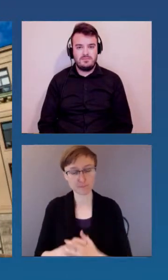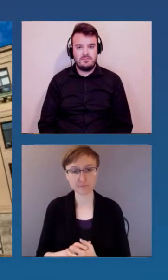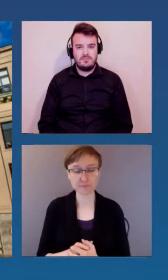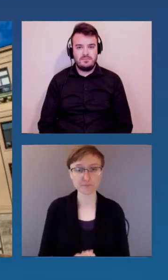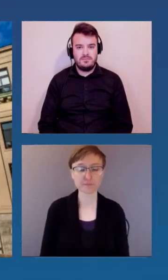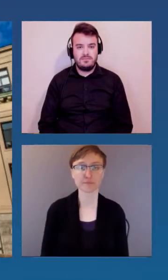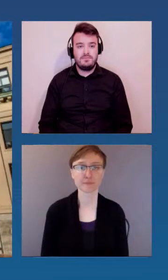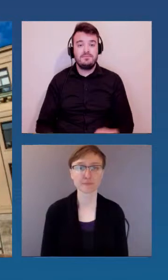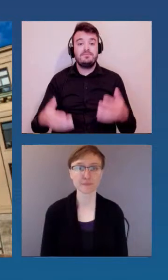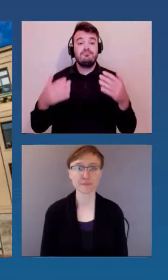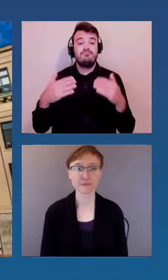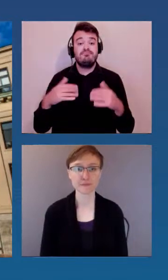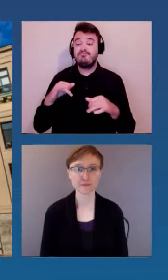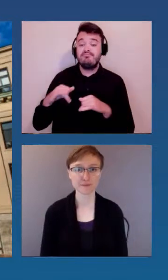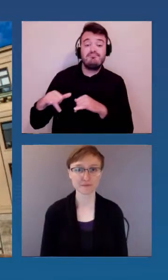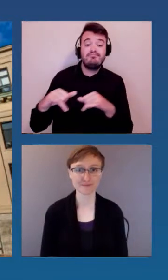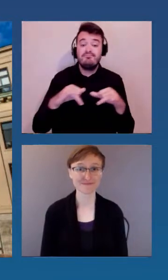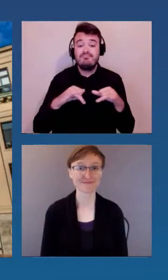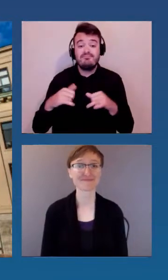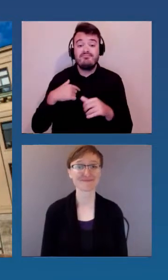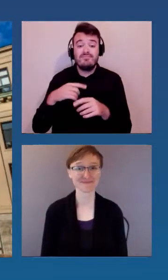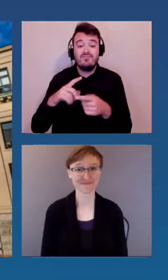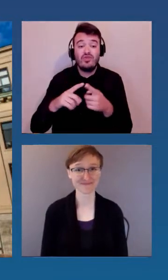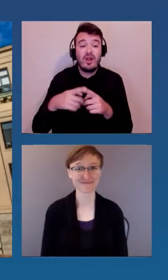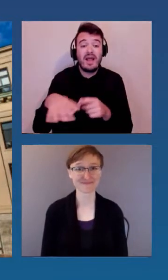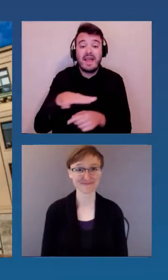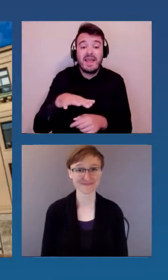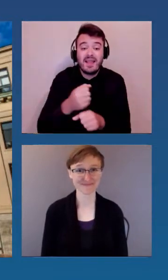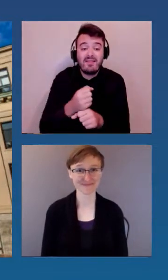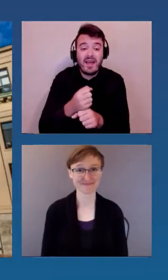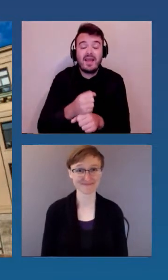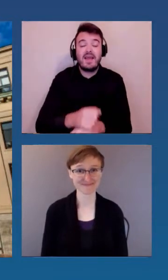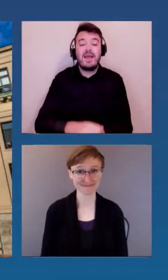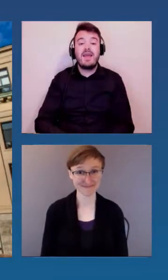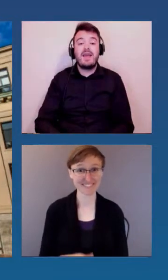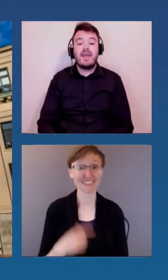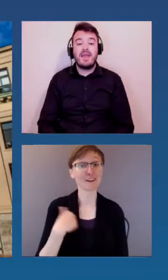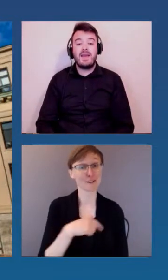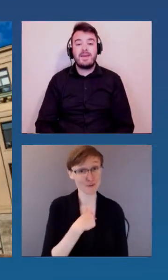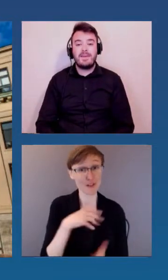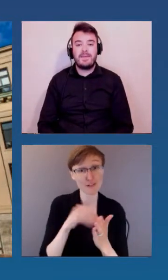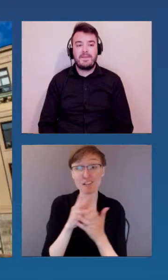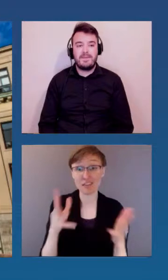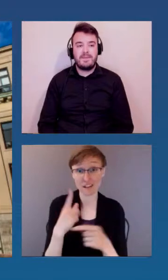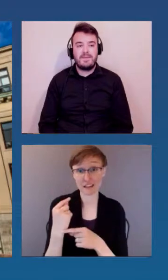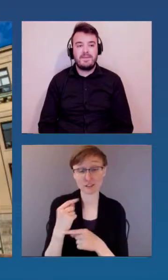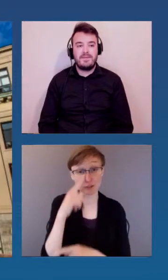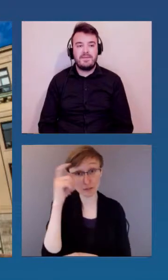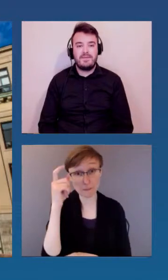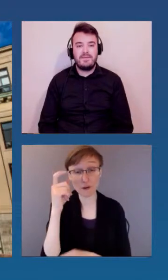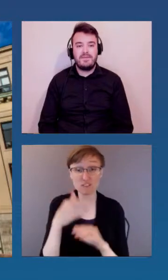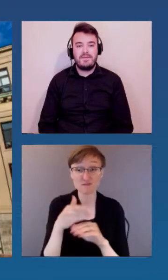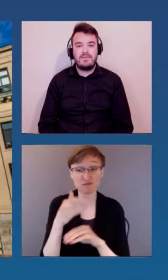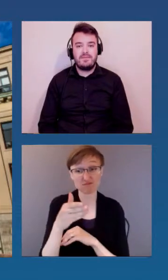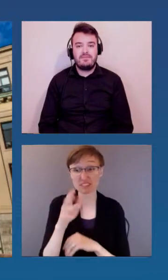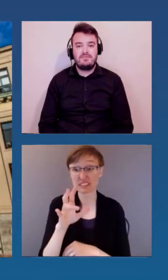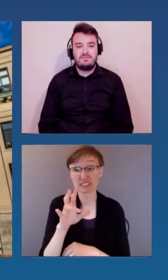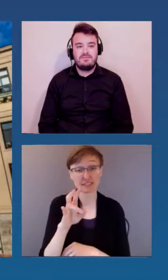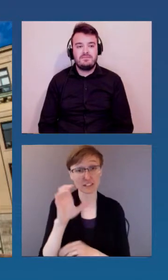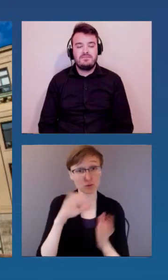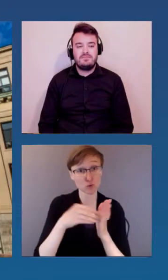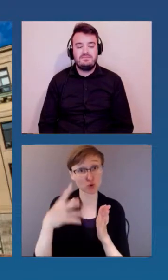douce que possible, mais de façon aussi insistante que possible. Donc, ces 125 personnes vont patrouiller